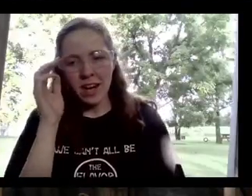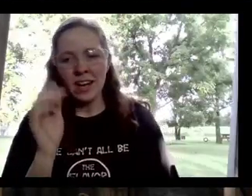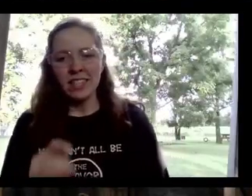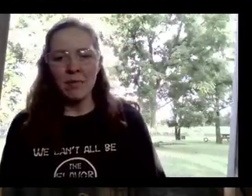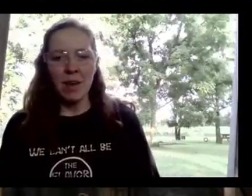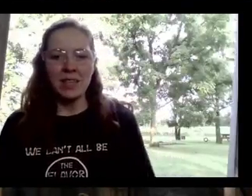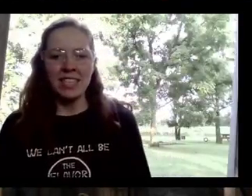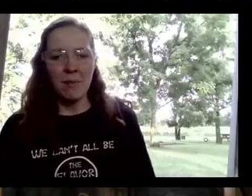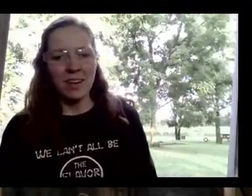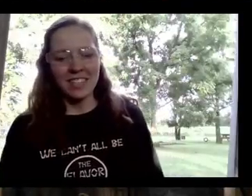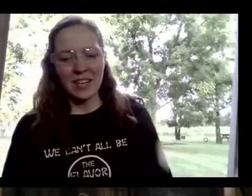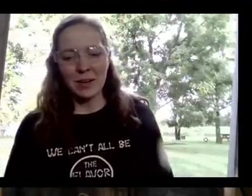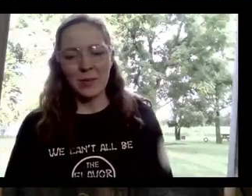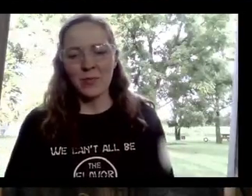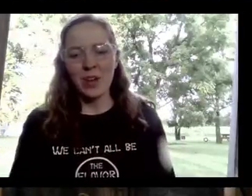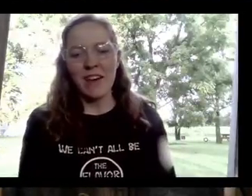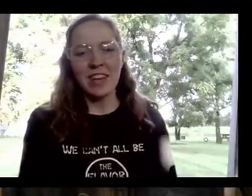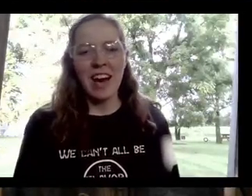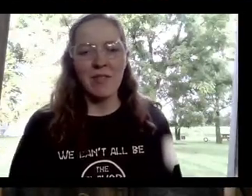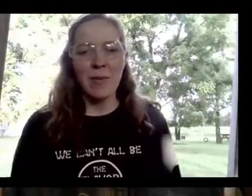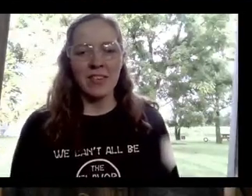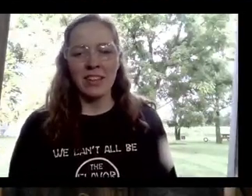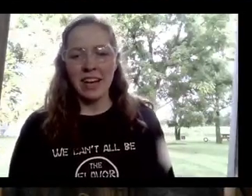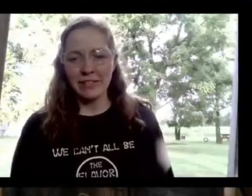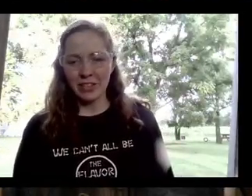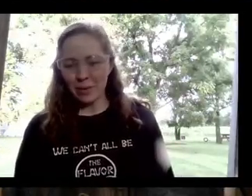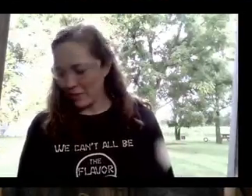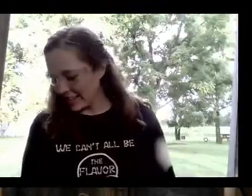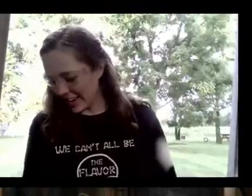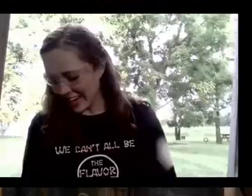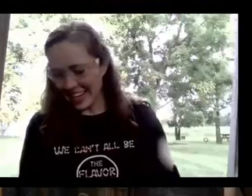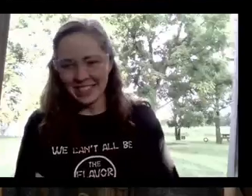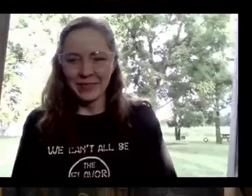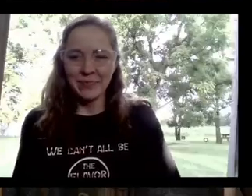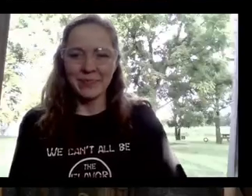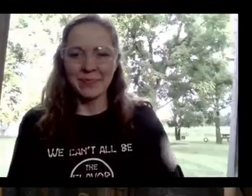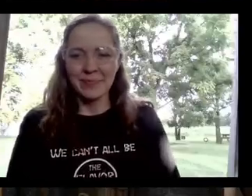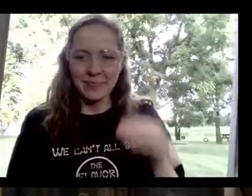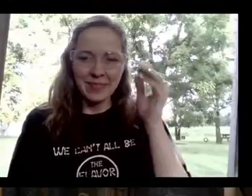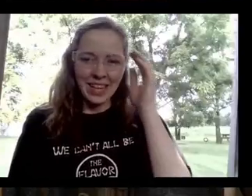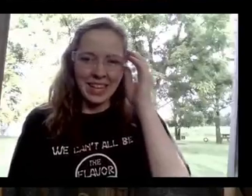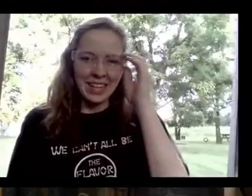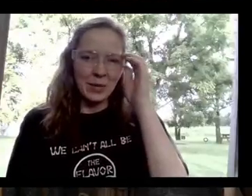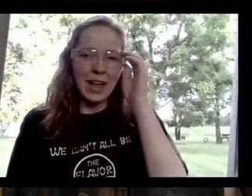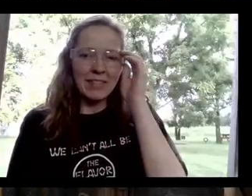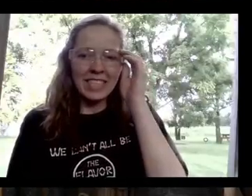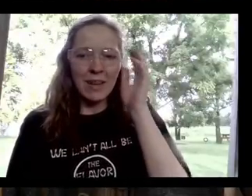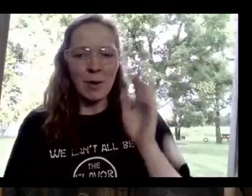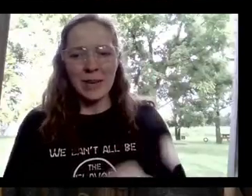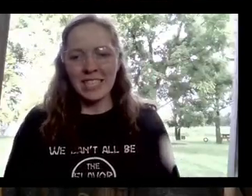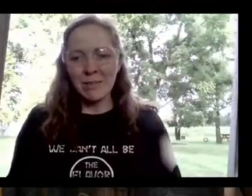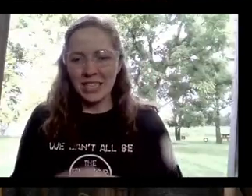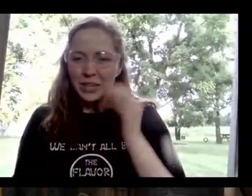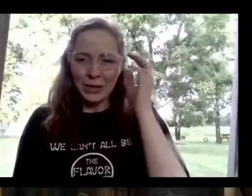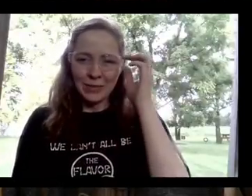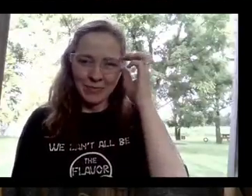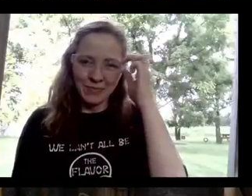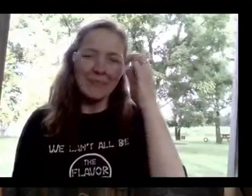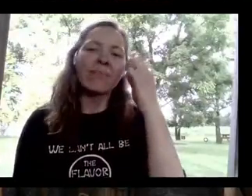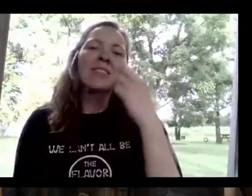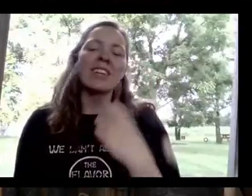week sometime this summer, so we'll have to have him out in a live stream if he's out here. Yeah. We'll have to tell him you missed him